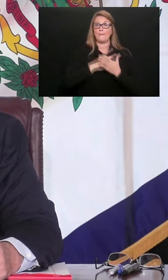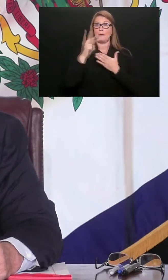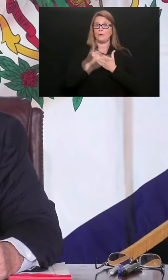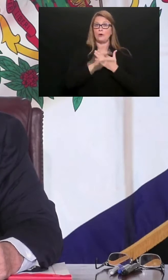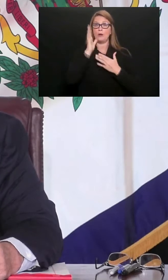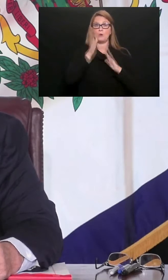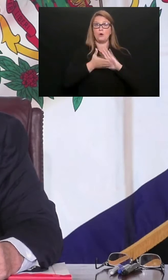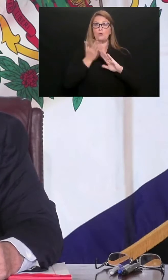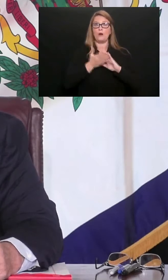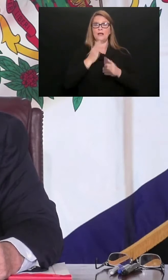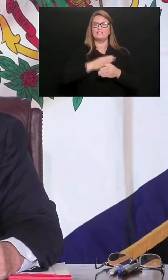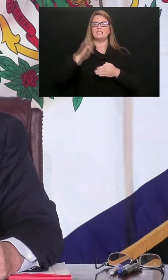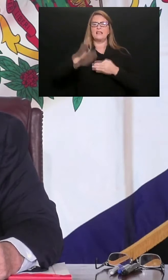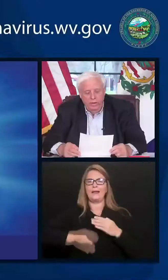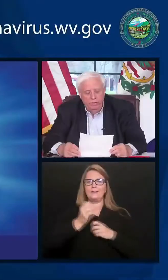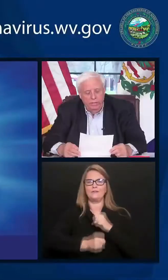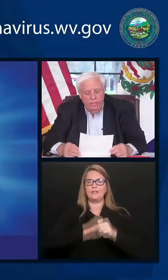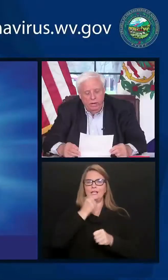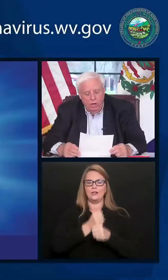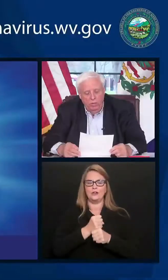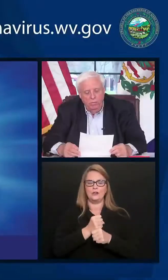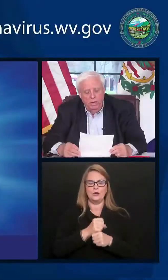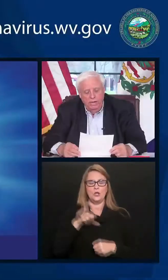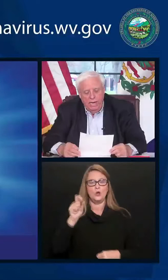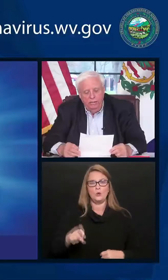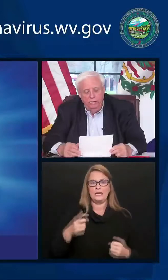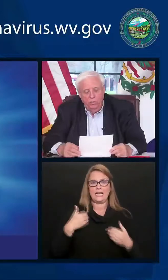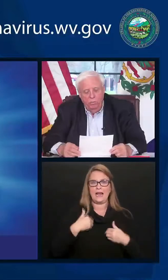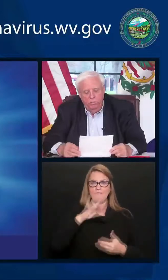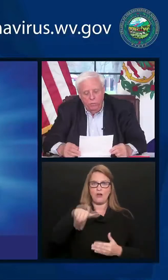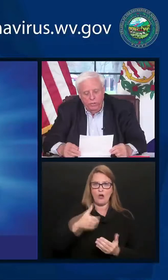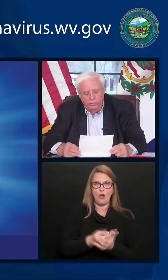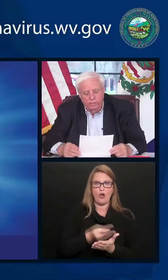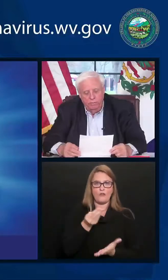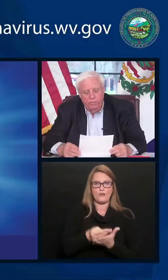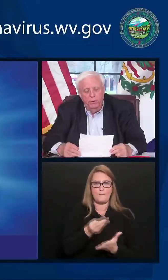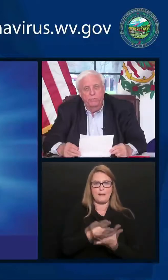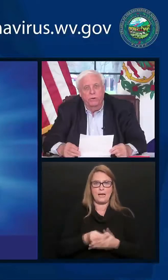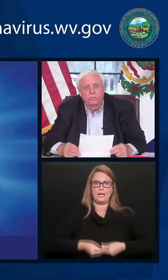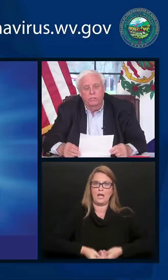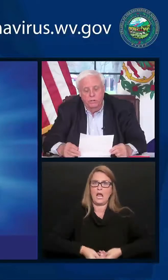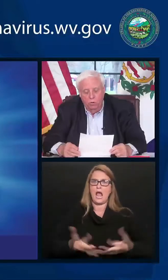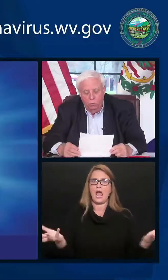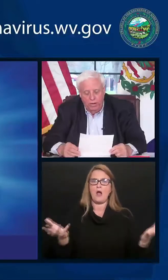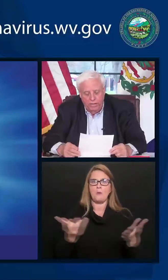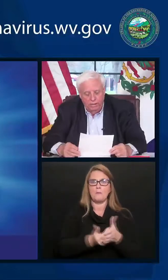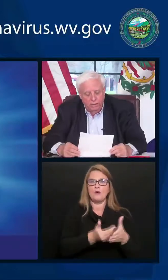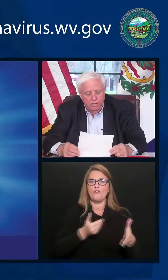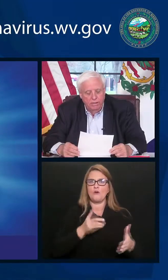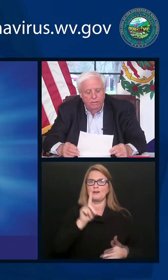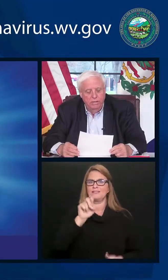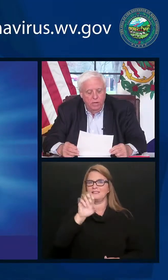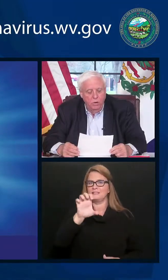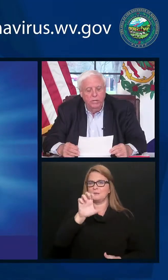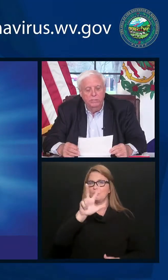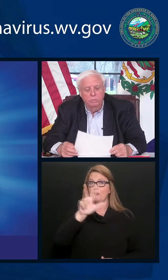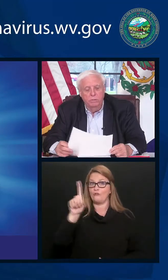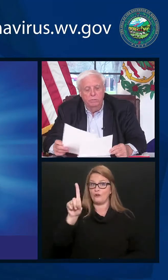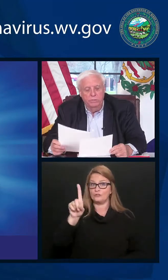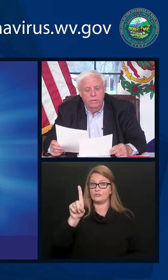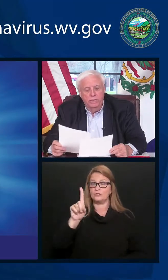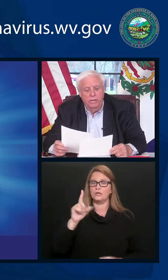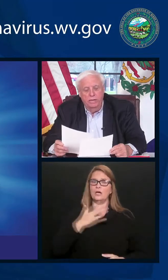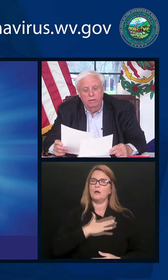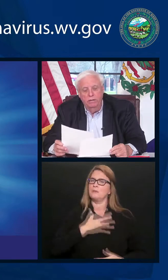the end of the year. We have to get all the money out the door before December 31st, so don't wait. Go get your